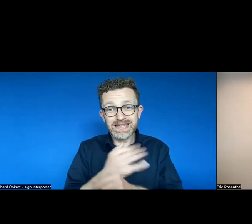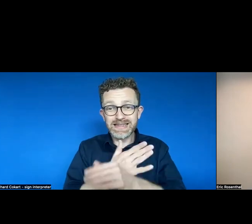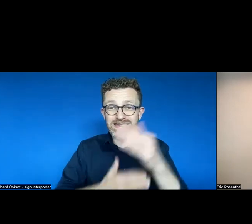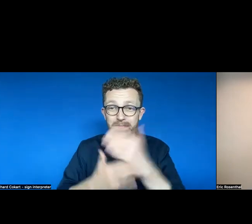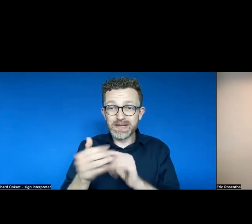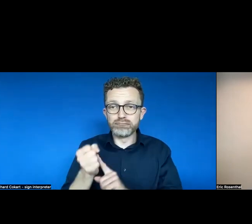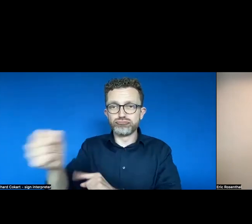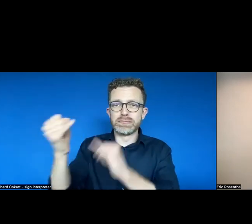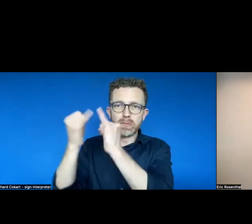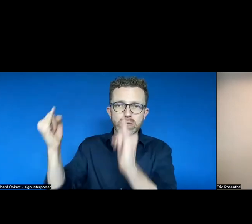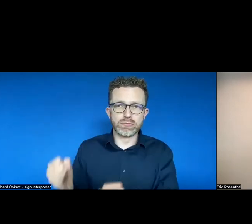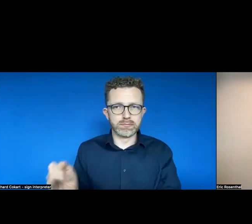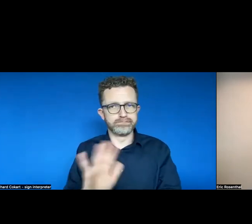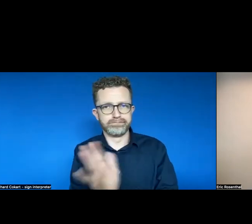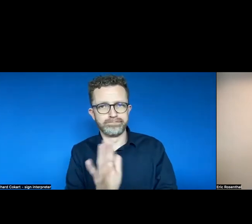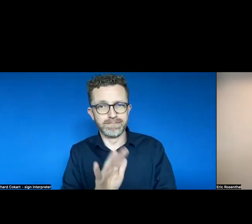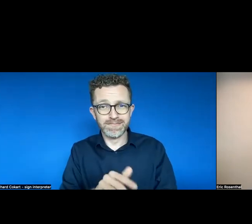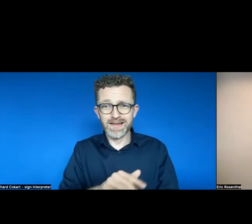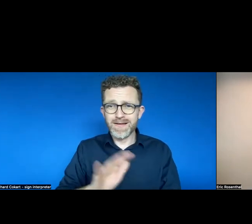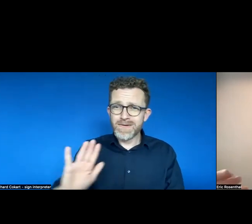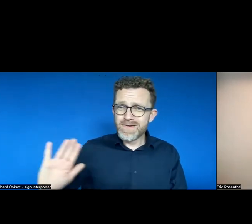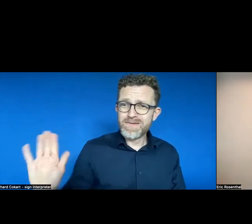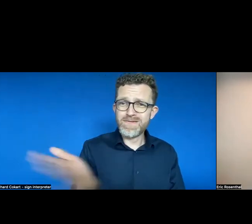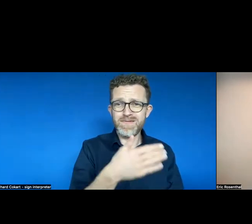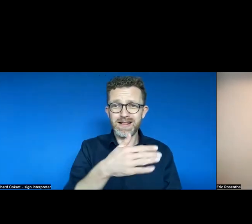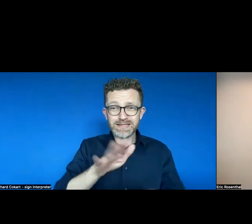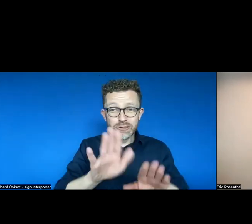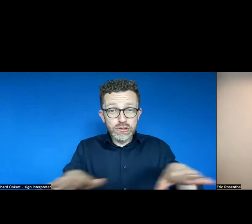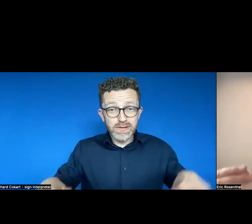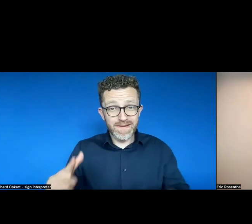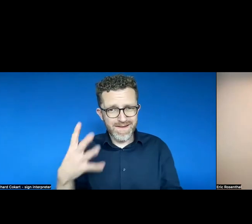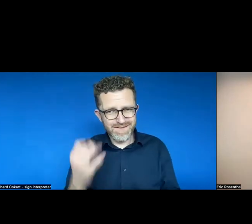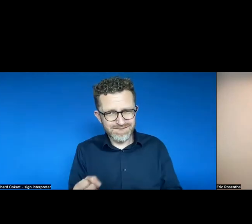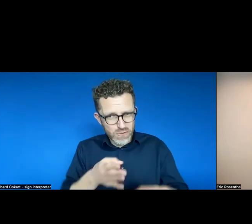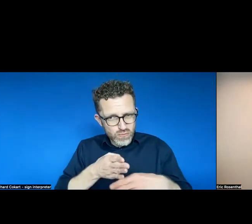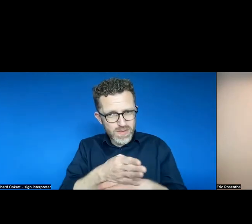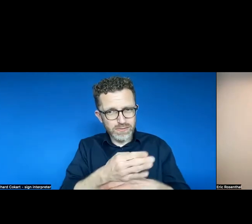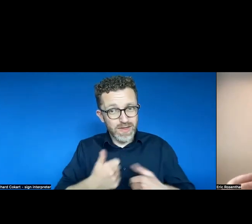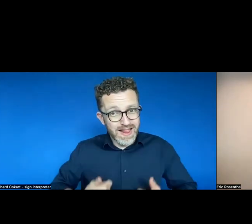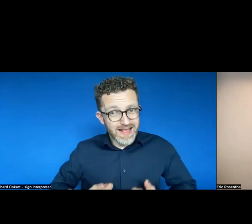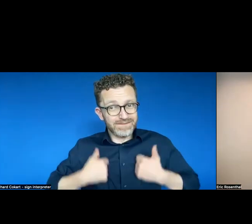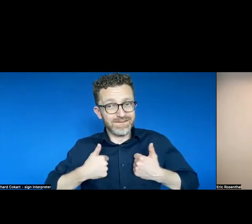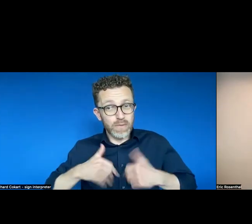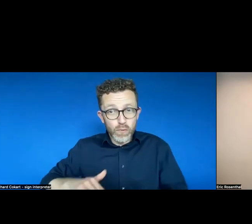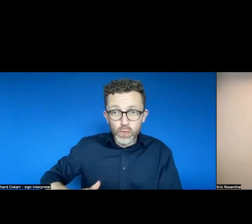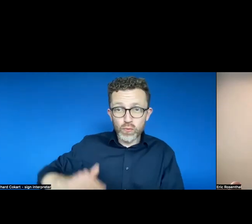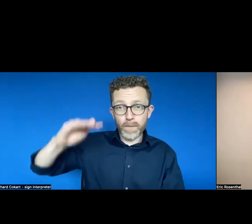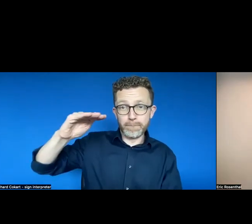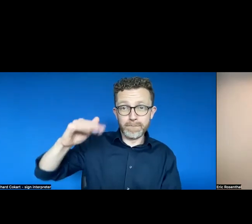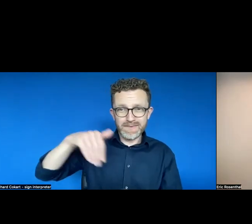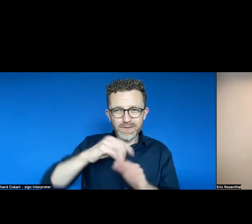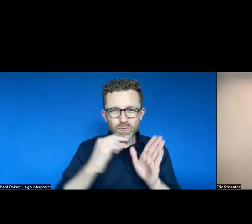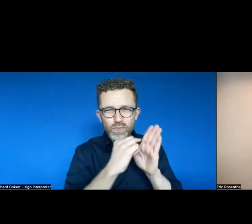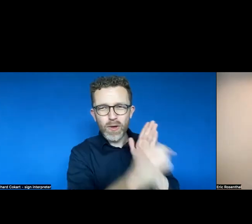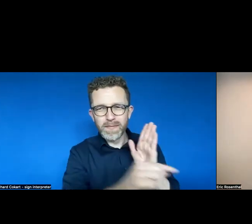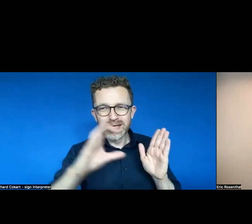must begin immediately. Now, people say to me, you are being totally unrealistic. The bombs are falling. We need to save them where they